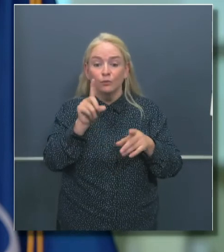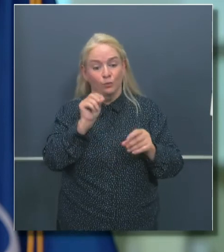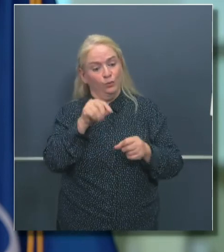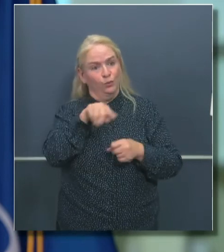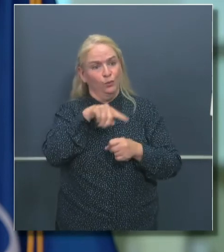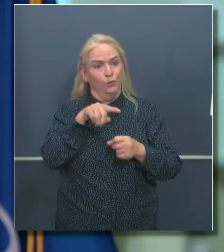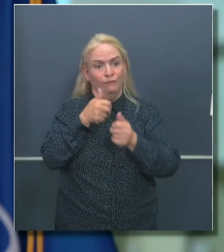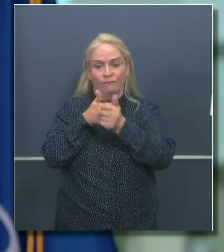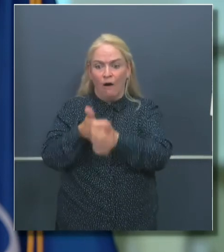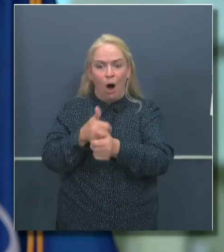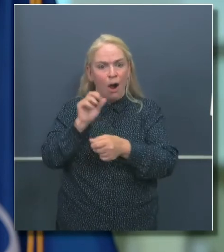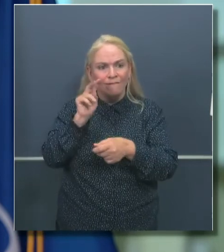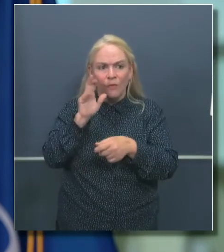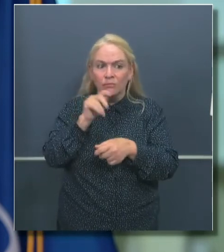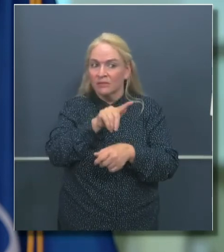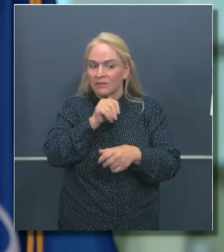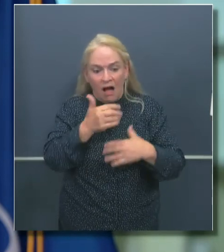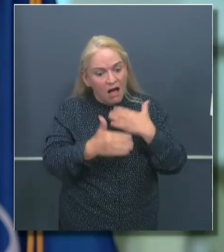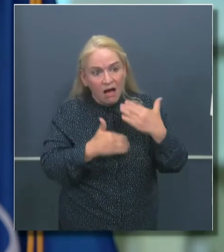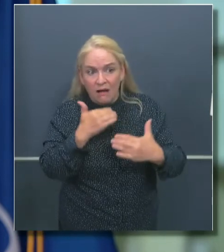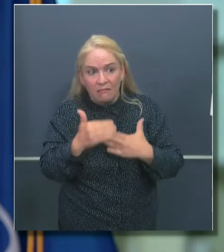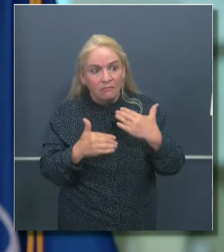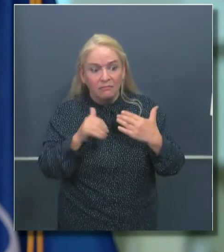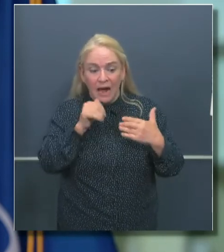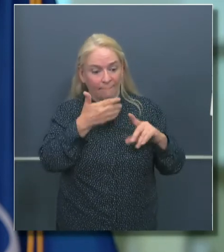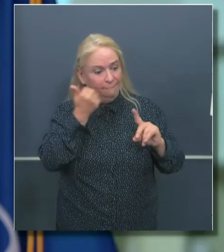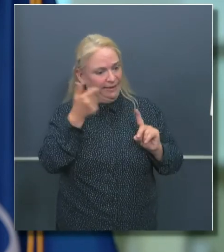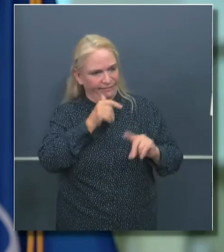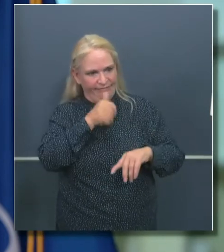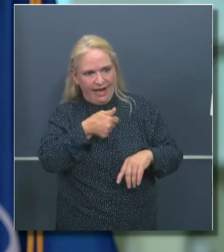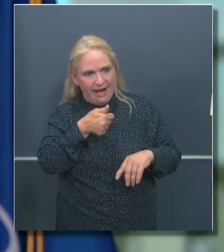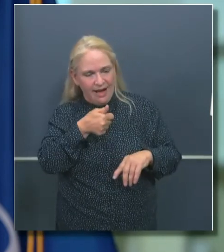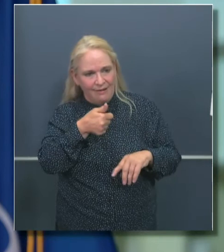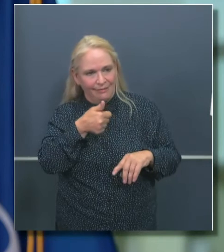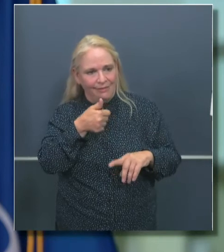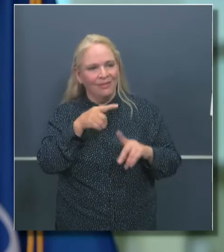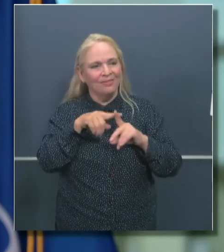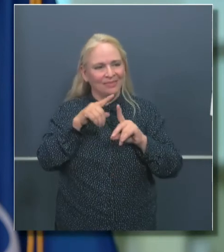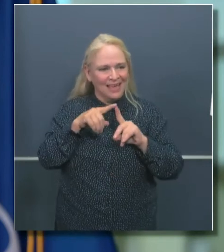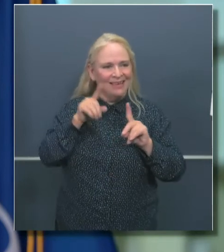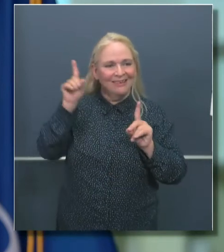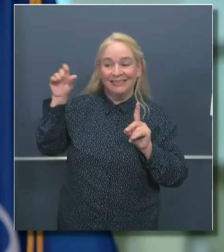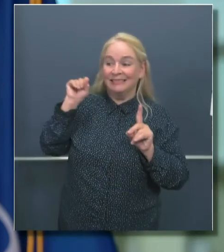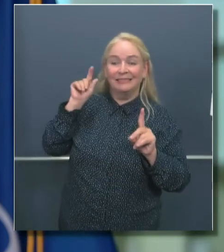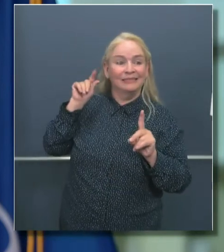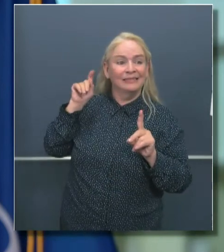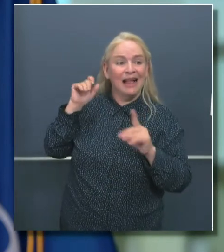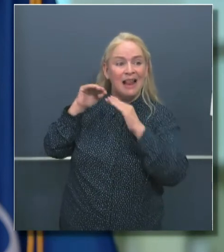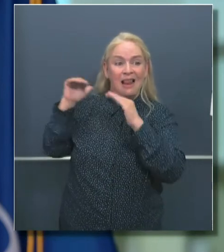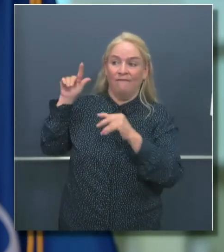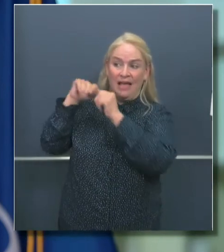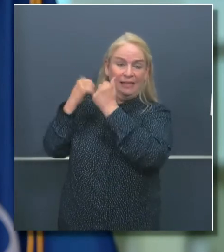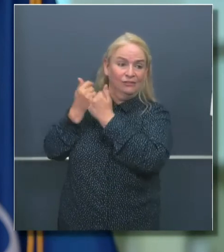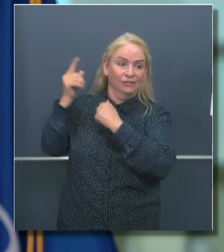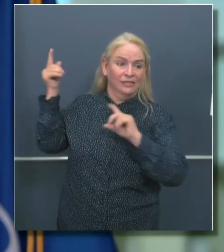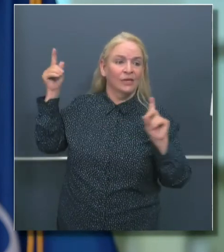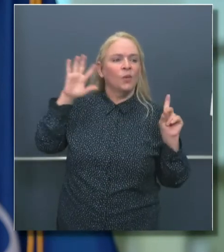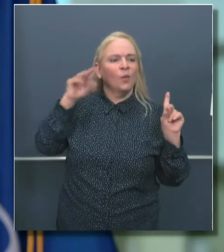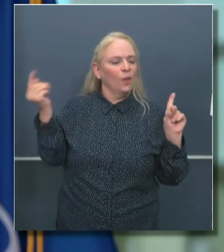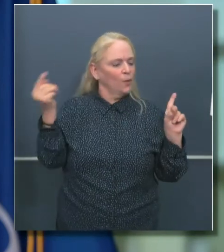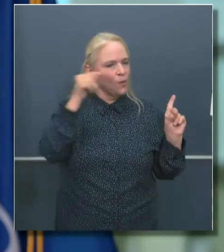enforcement that I can hear in your voice, you're encouraging, or you have described based upon those have inquired to